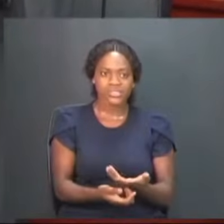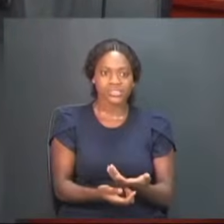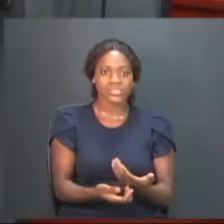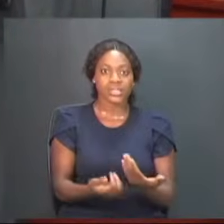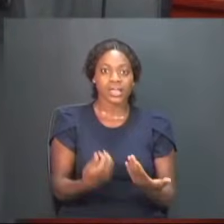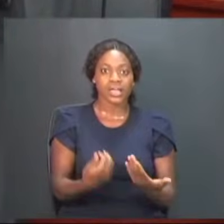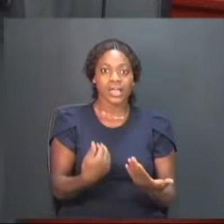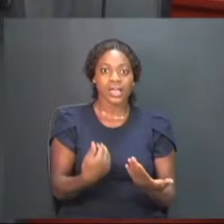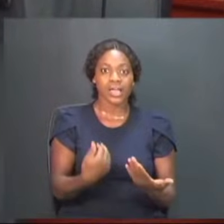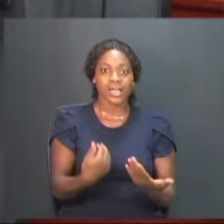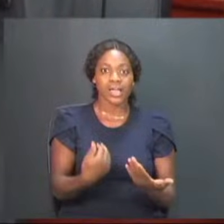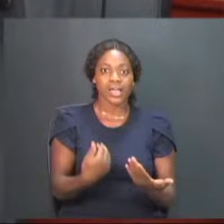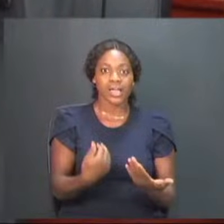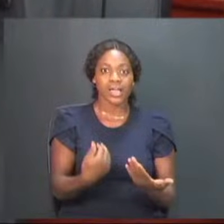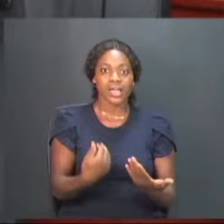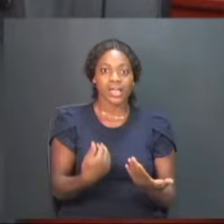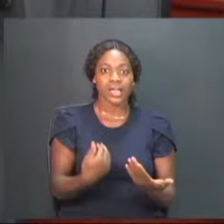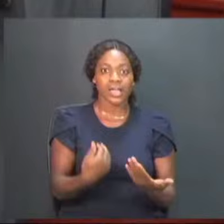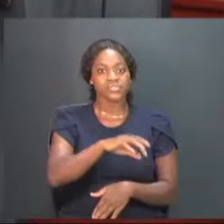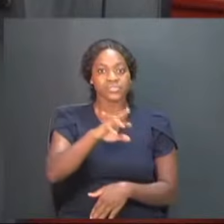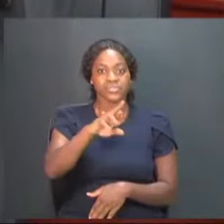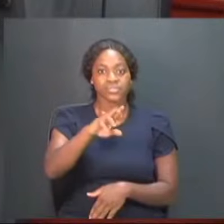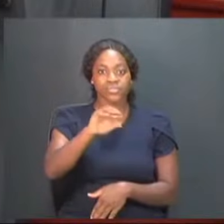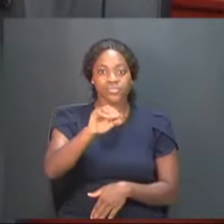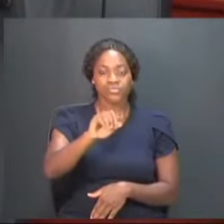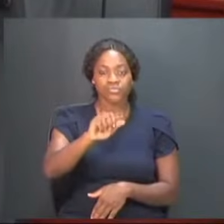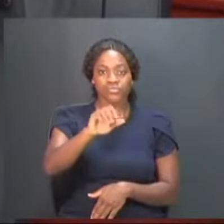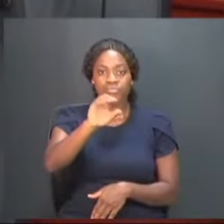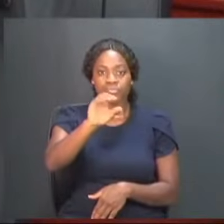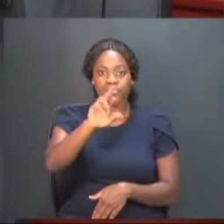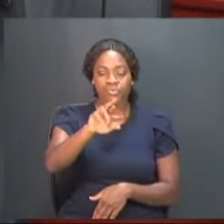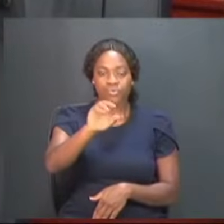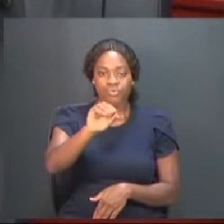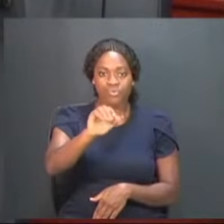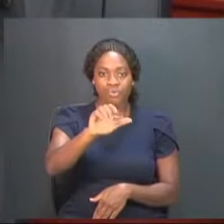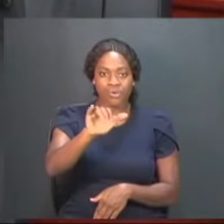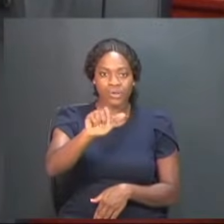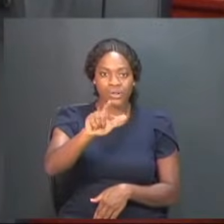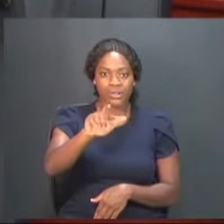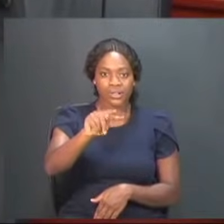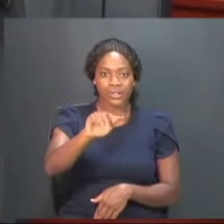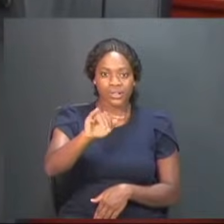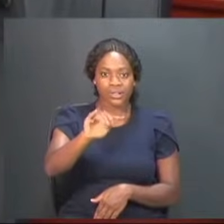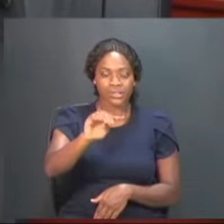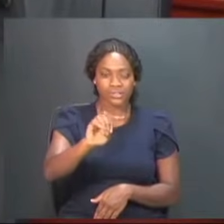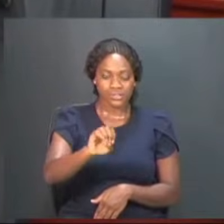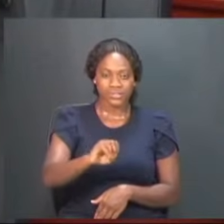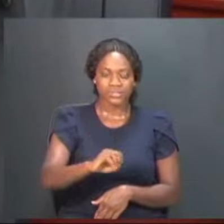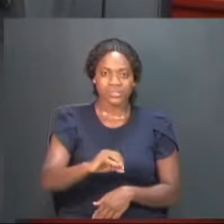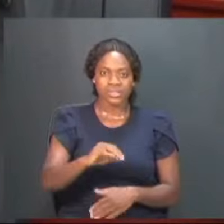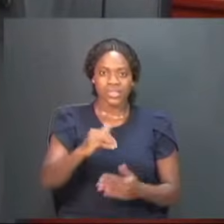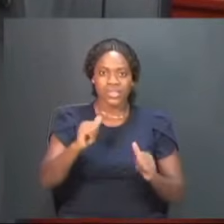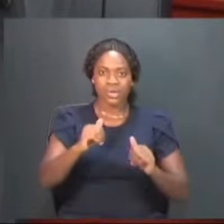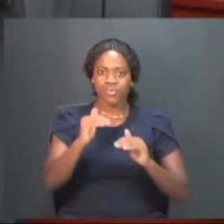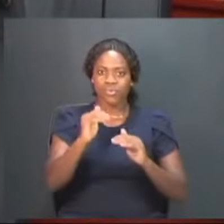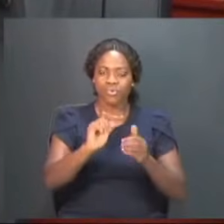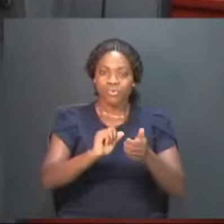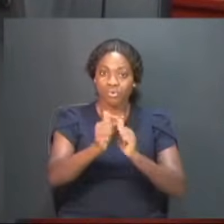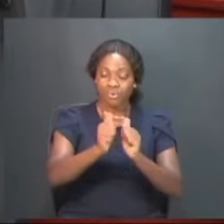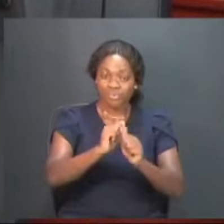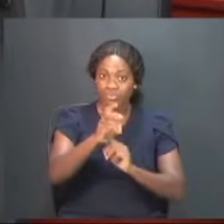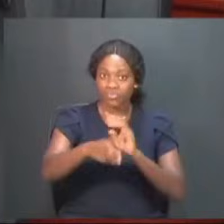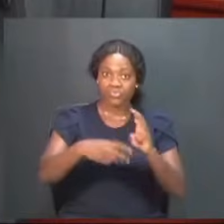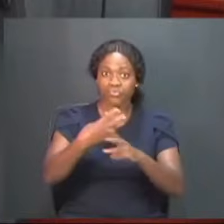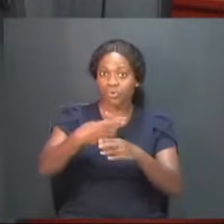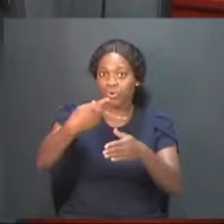entire royalties regime to be pegged to world market prices of the minerals. So that, for instance, if